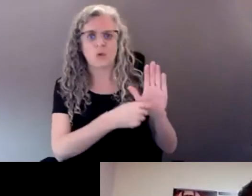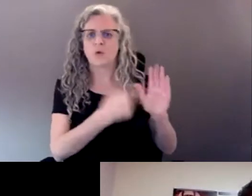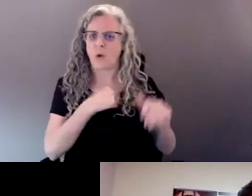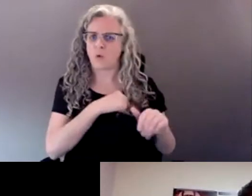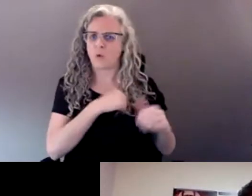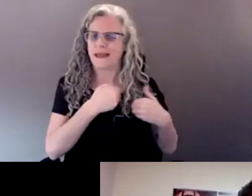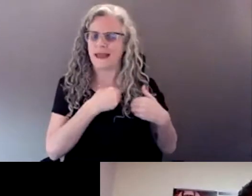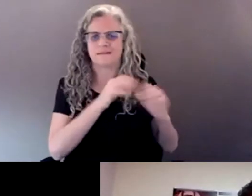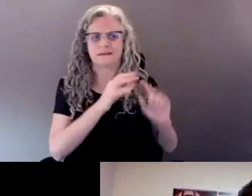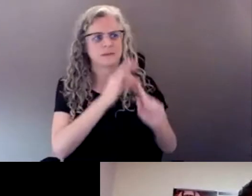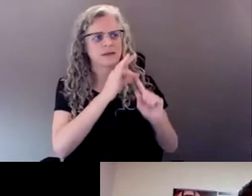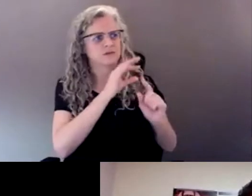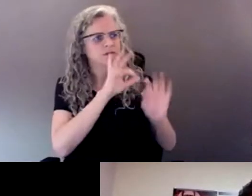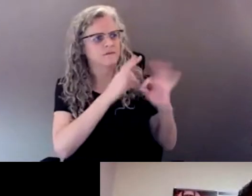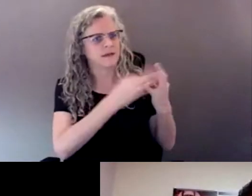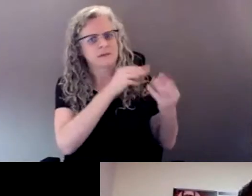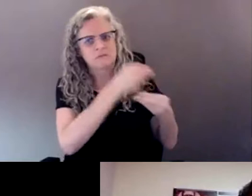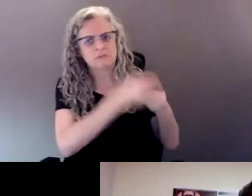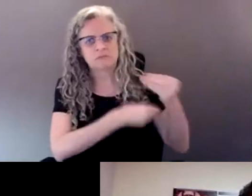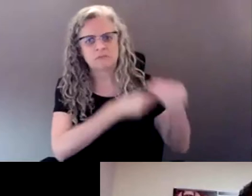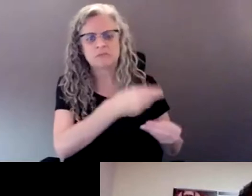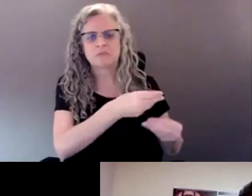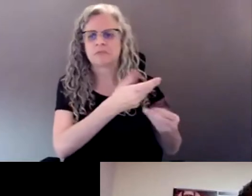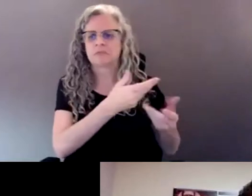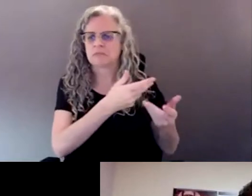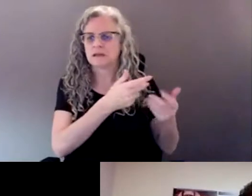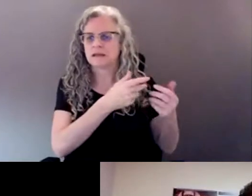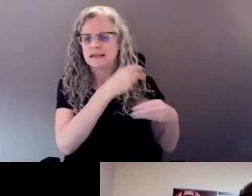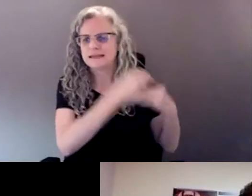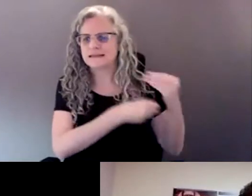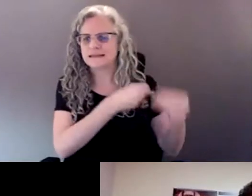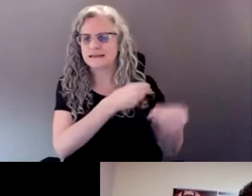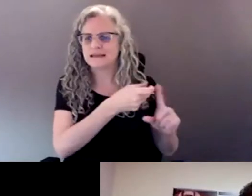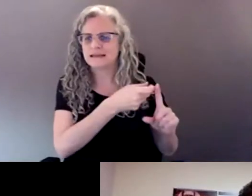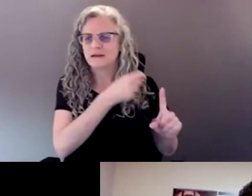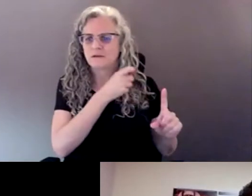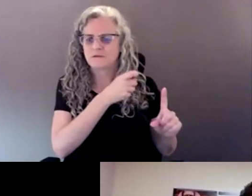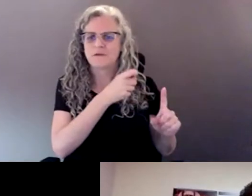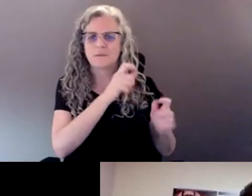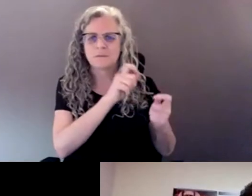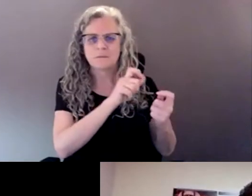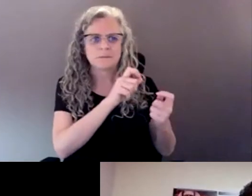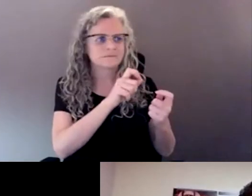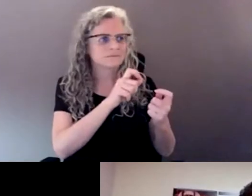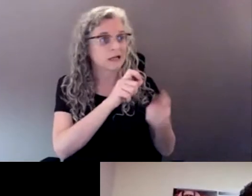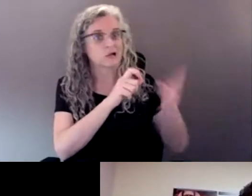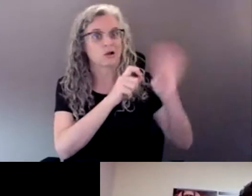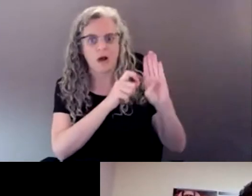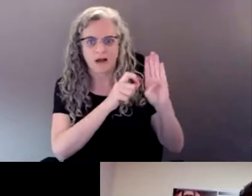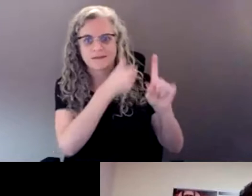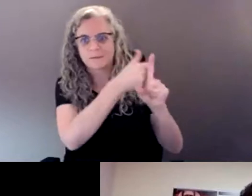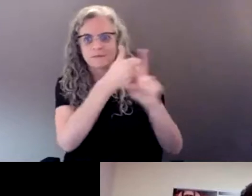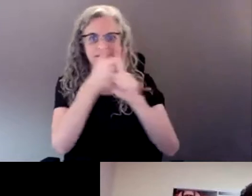reproductive techniques, we can call it aristocracy, and descended from certain figures, even gods, right?